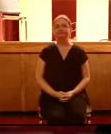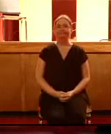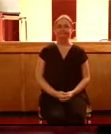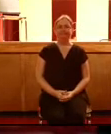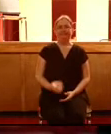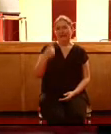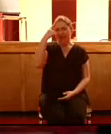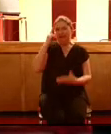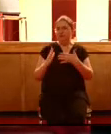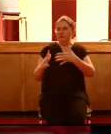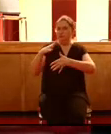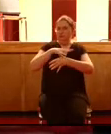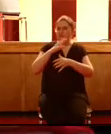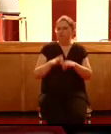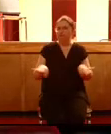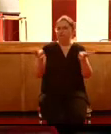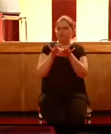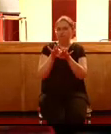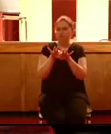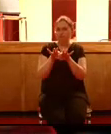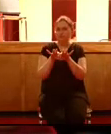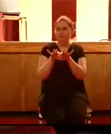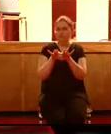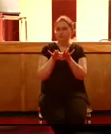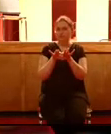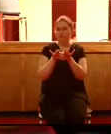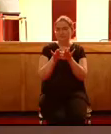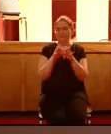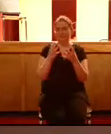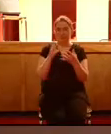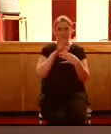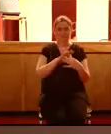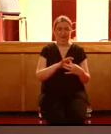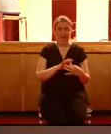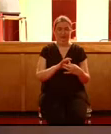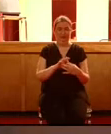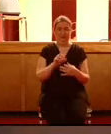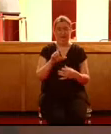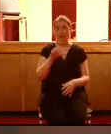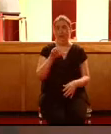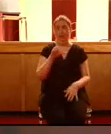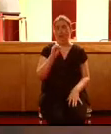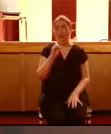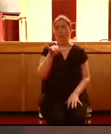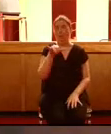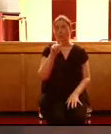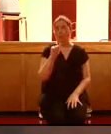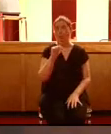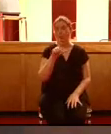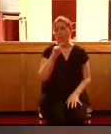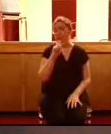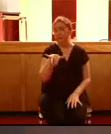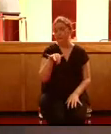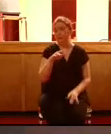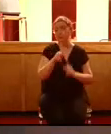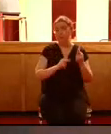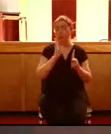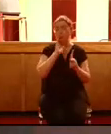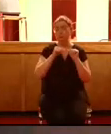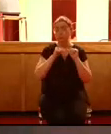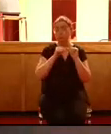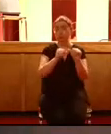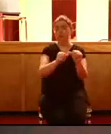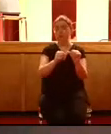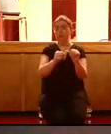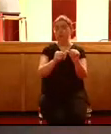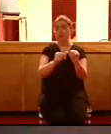I think seniority is important just for the simple fact of loyalty. People that have stayed with you for a long time. I think that